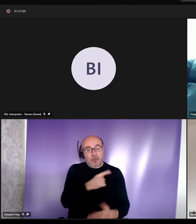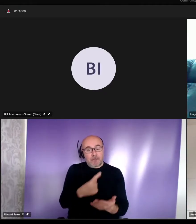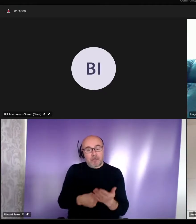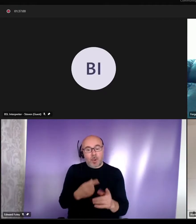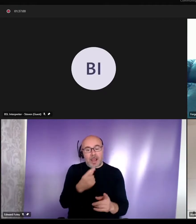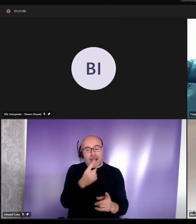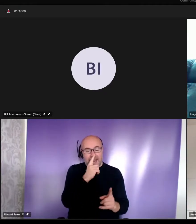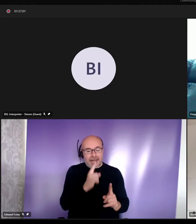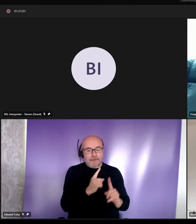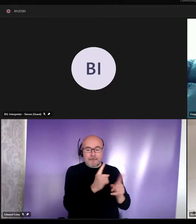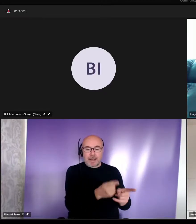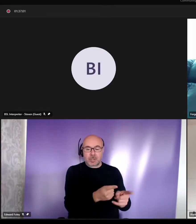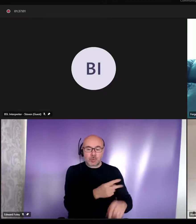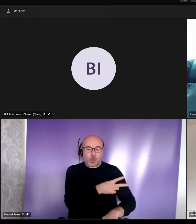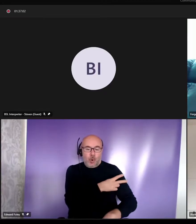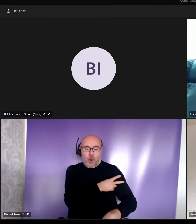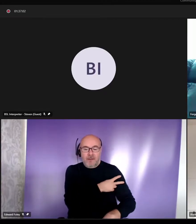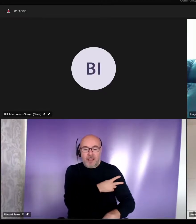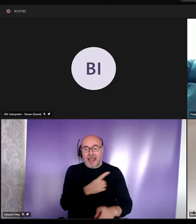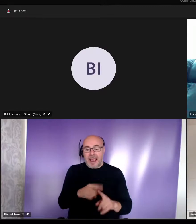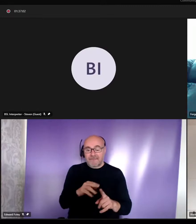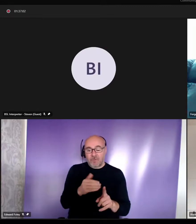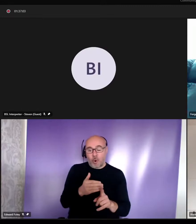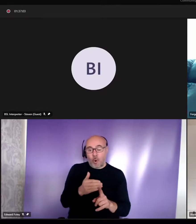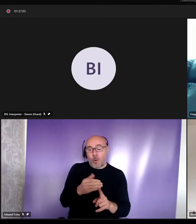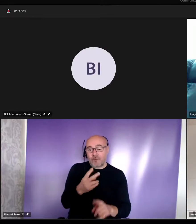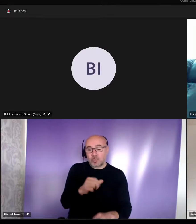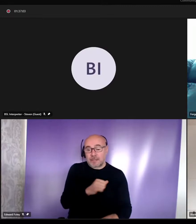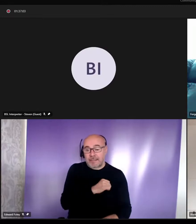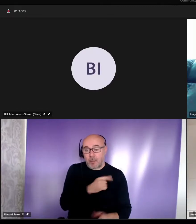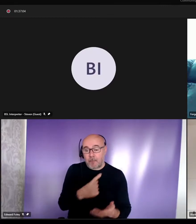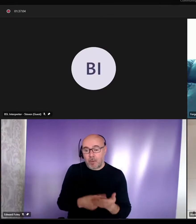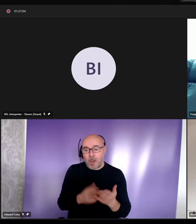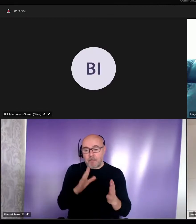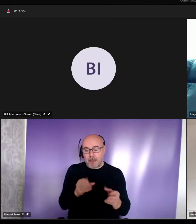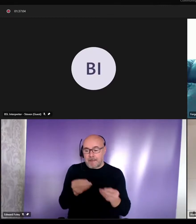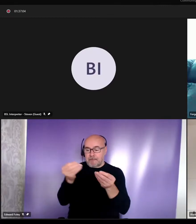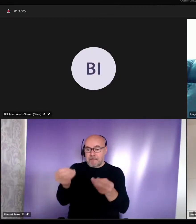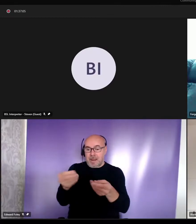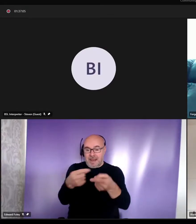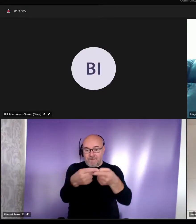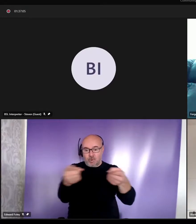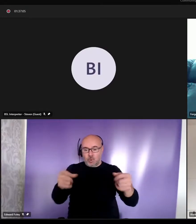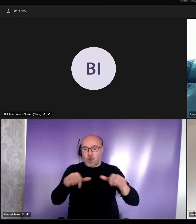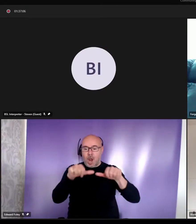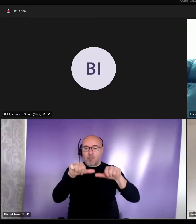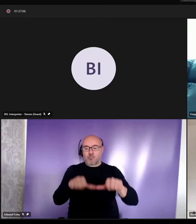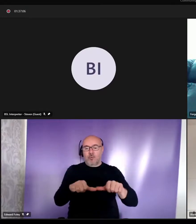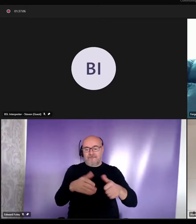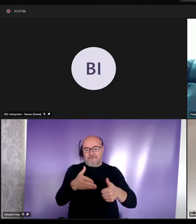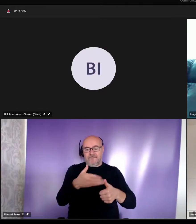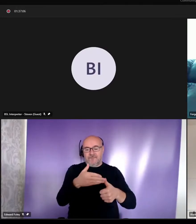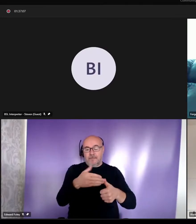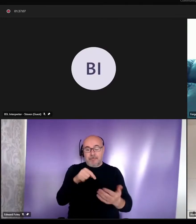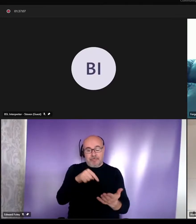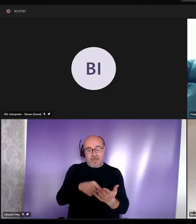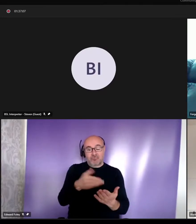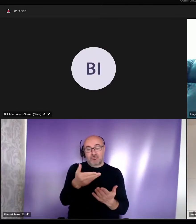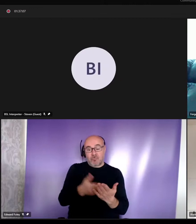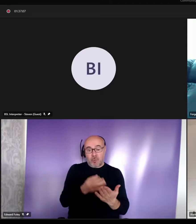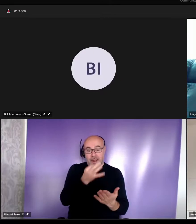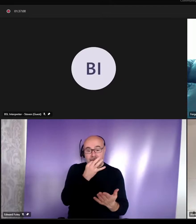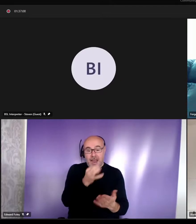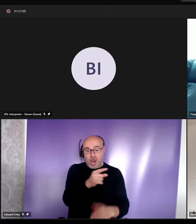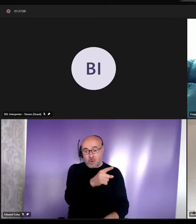in excess of £20,000 have to come before you for approval. This particular report is asking you to approve